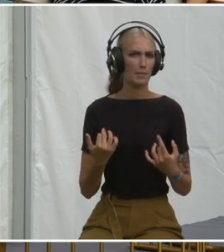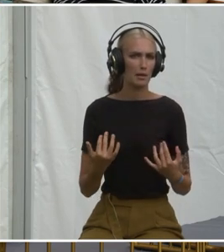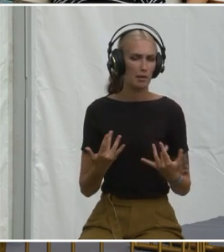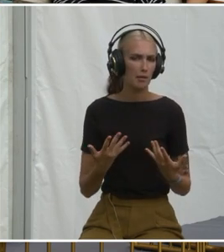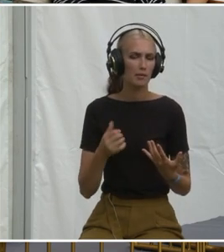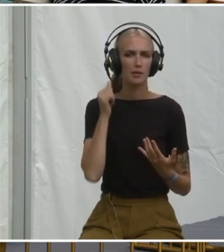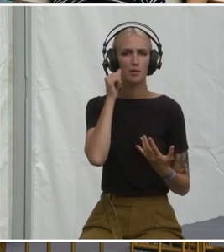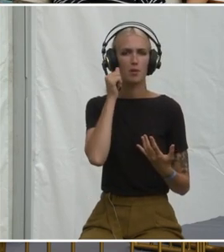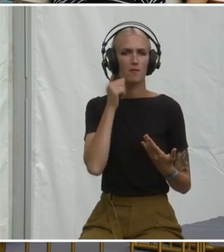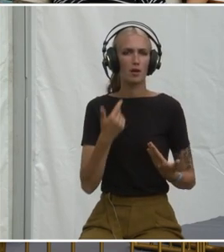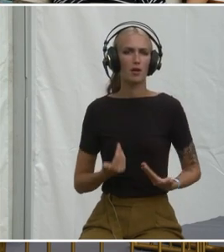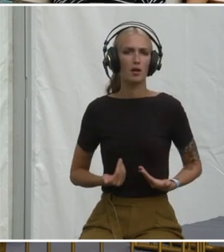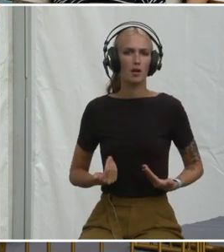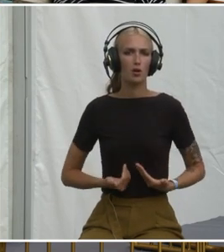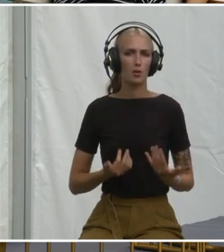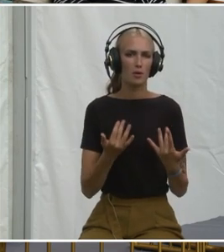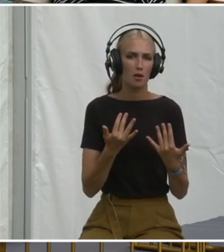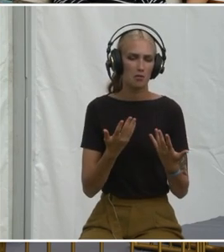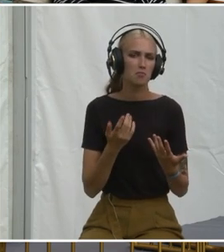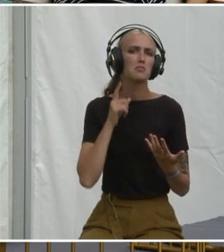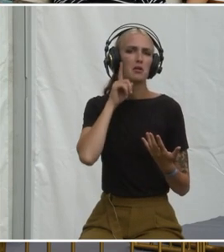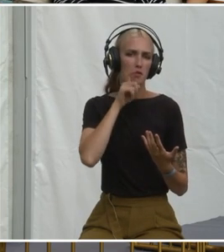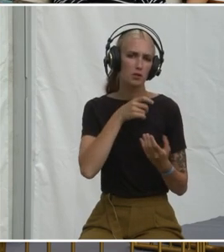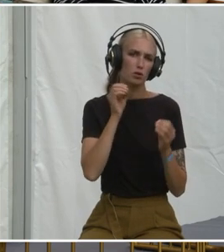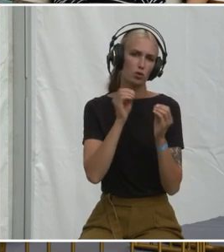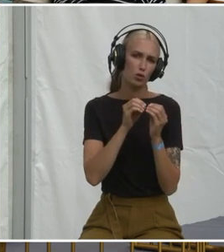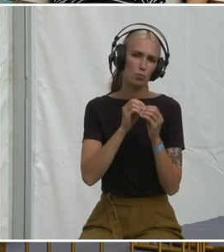daily lives, and I think it's 10, 15 years ago